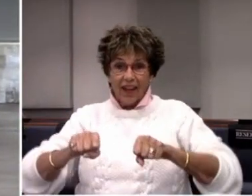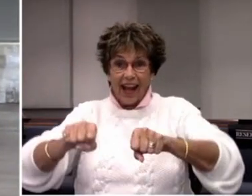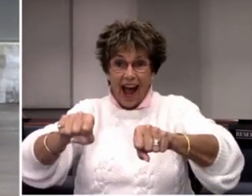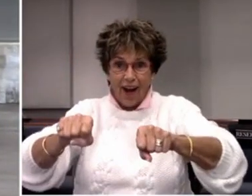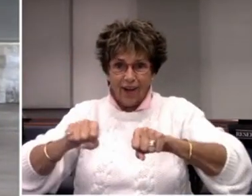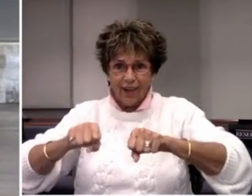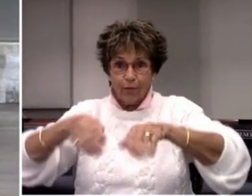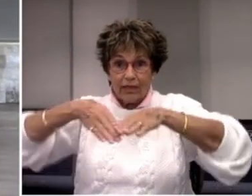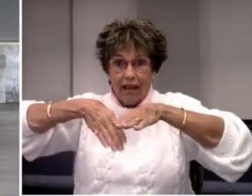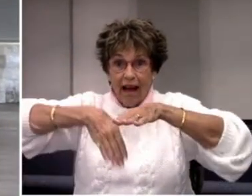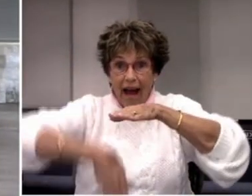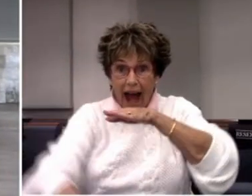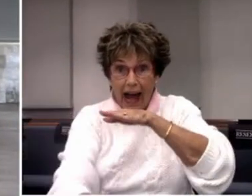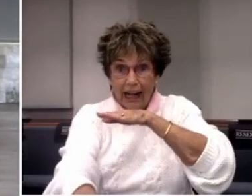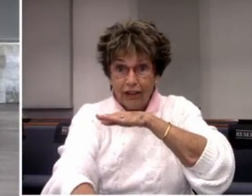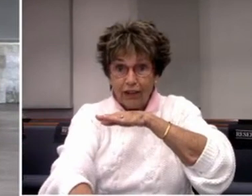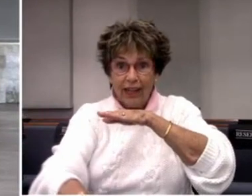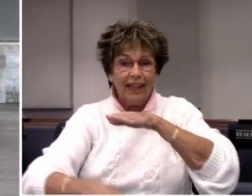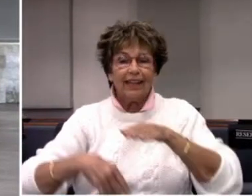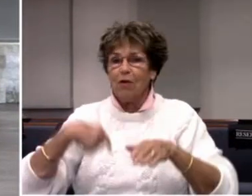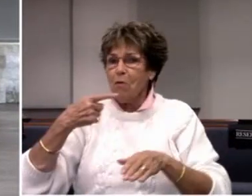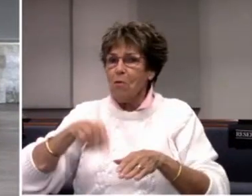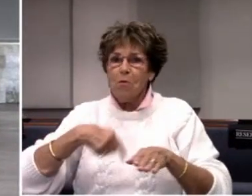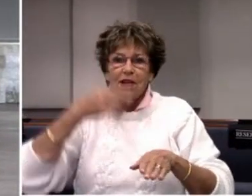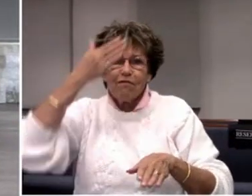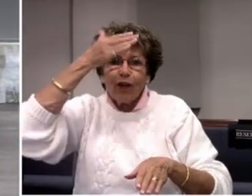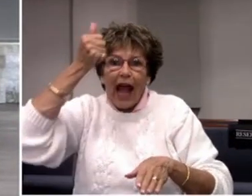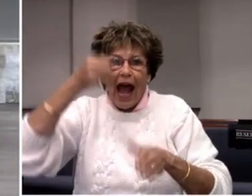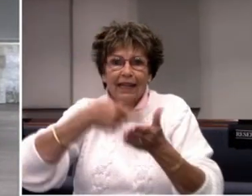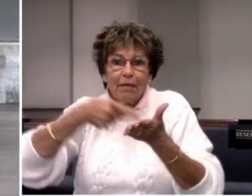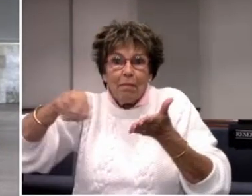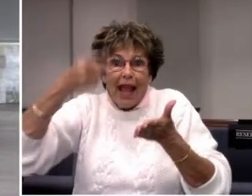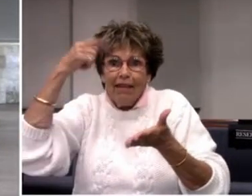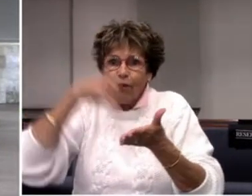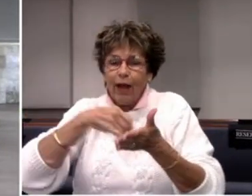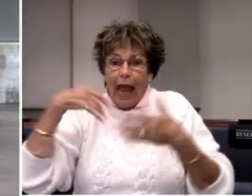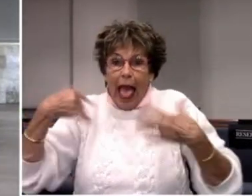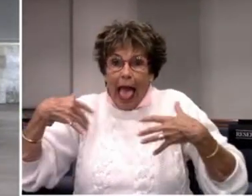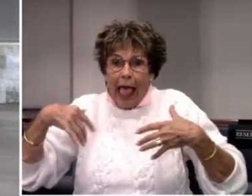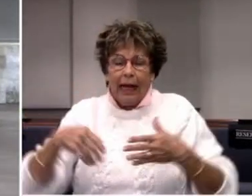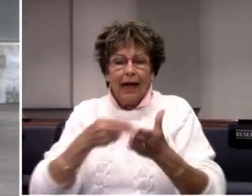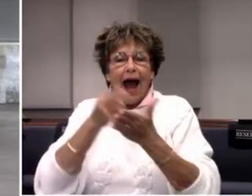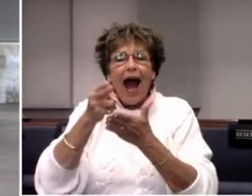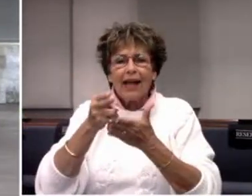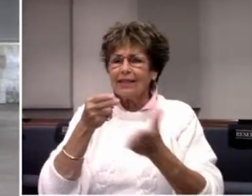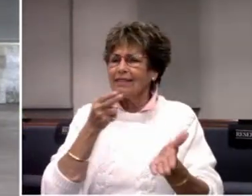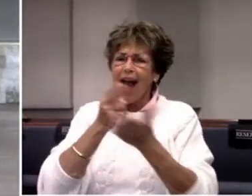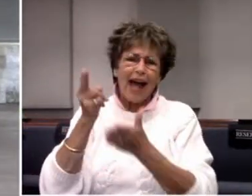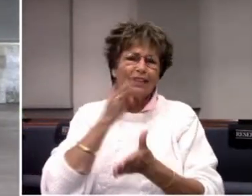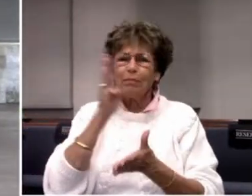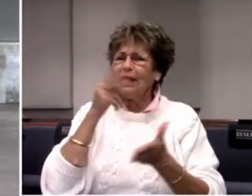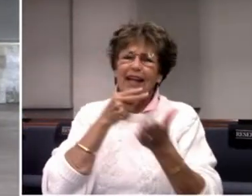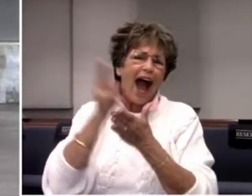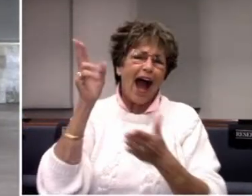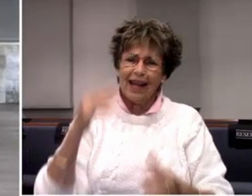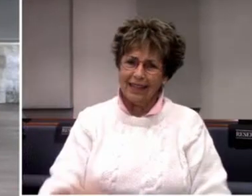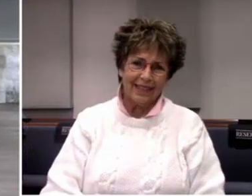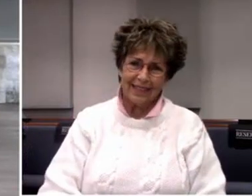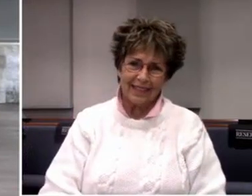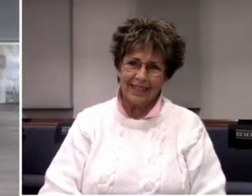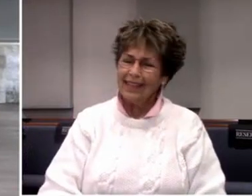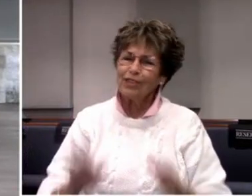Terrible, terrible, right? Honest, honest. Aren't you glad salvation made you honest?